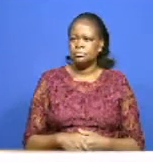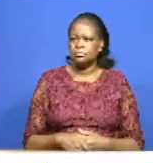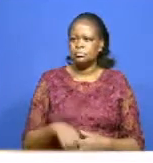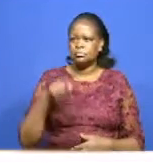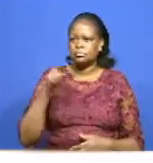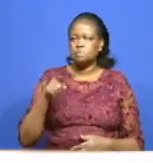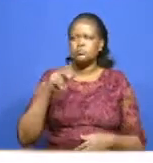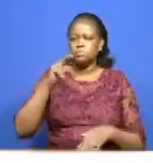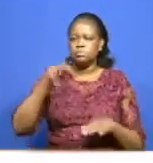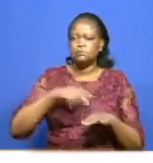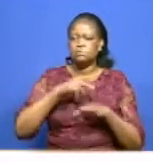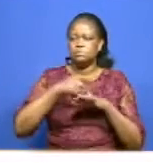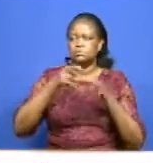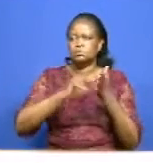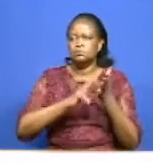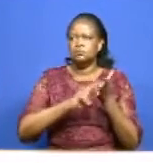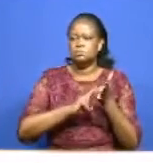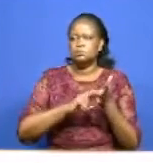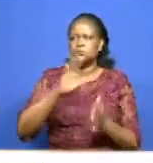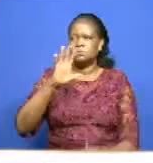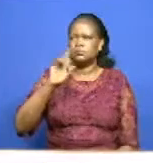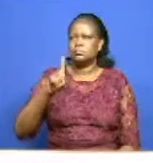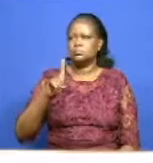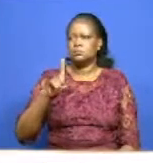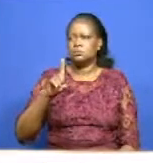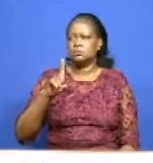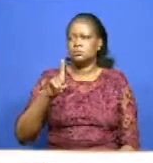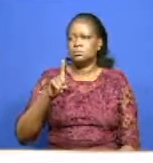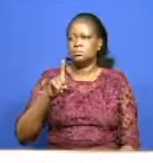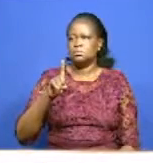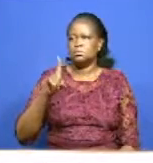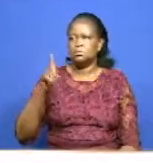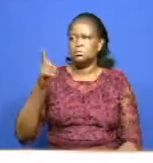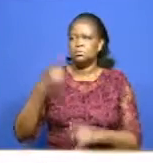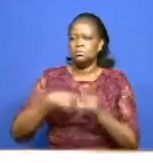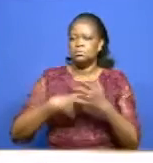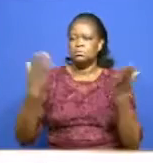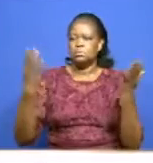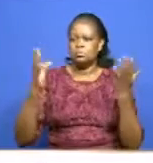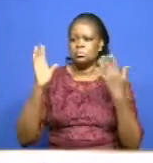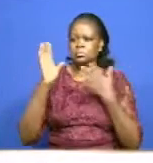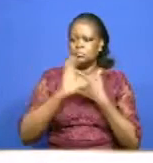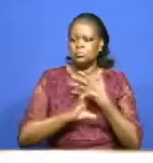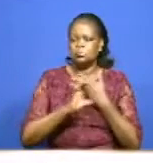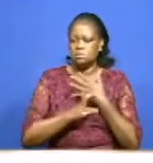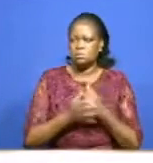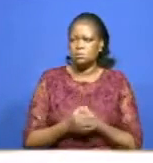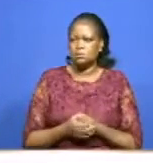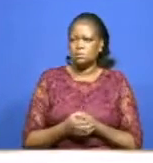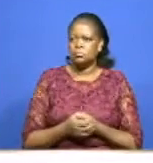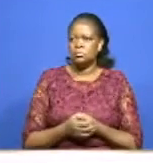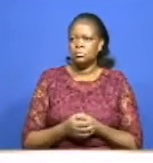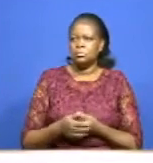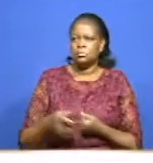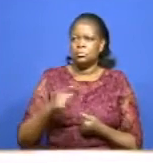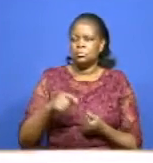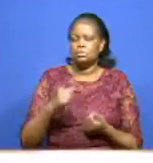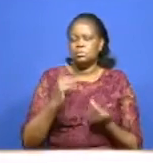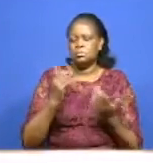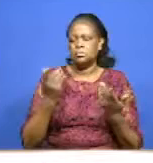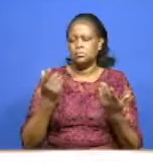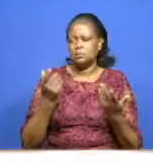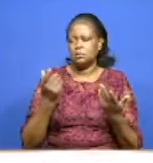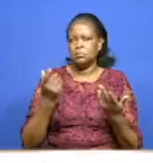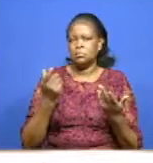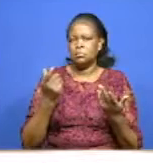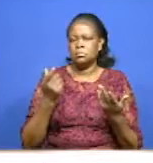national representation. 51 is actually drawn from all over the country. We are a directorate at